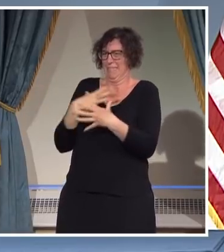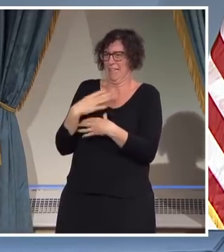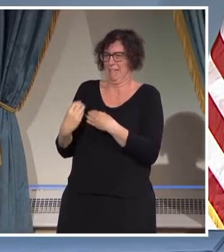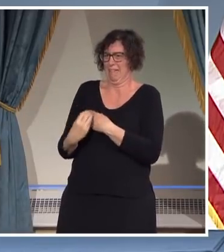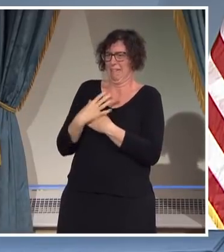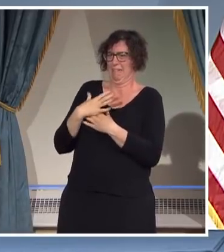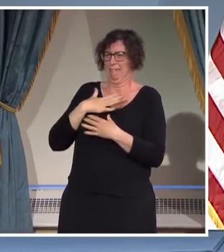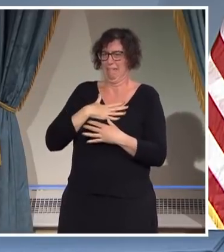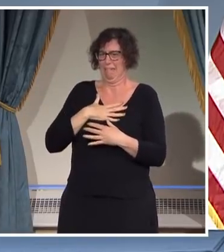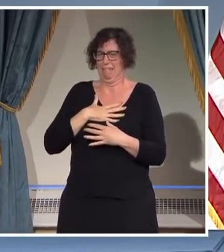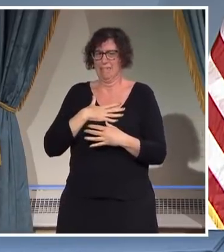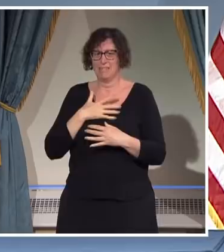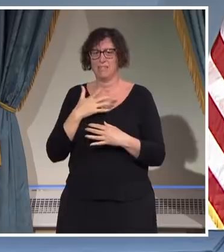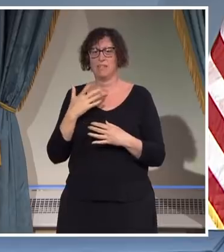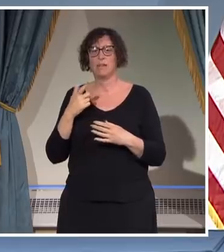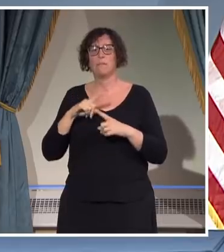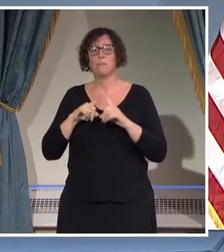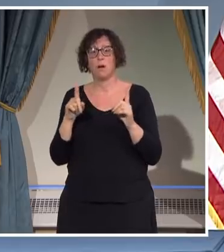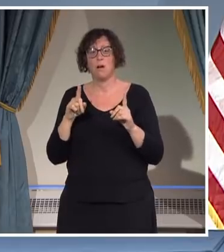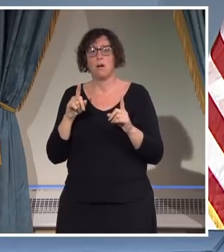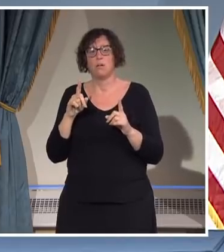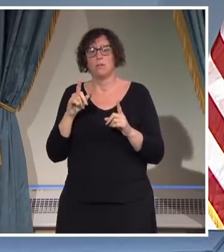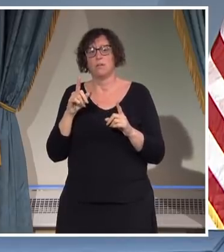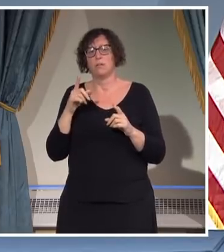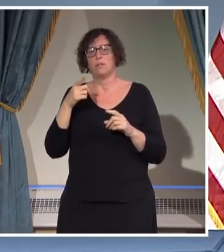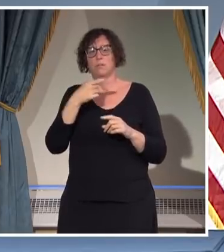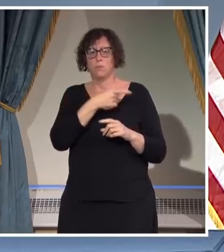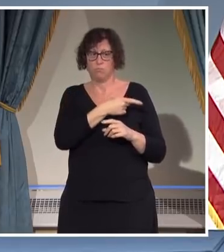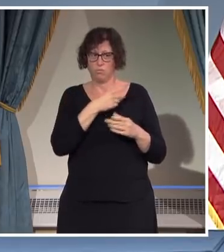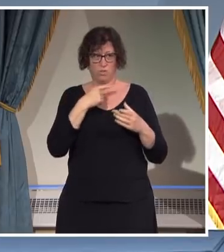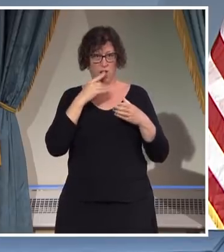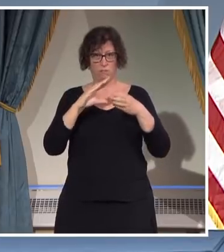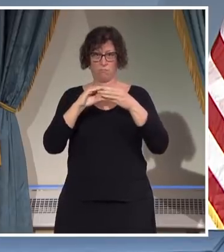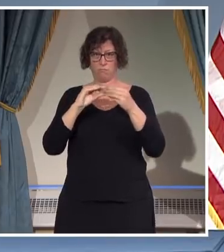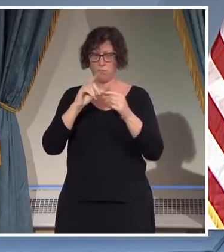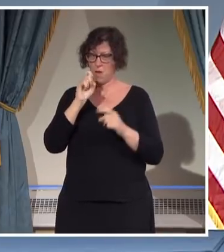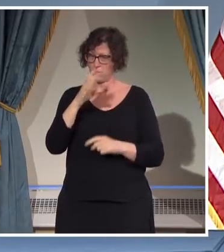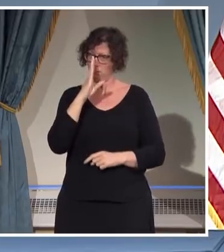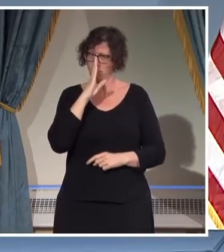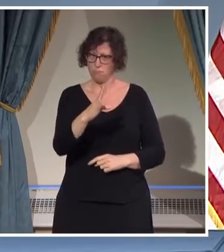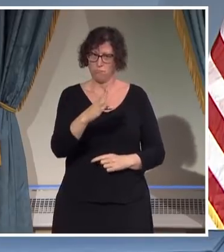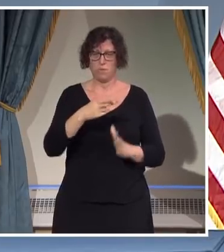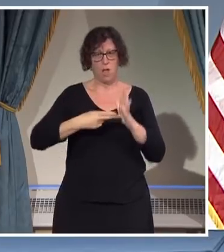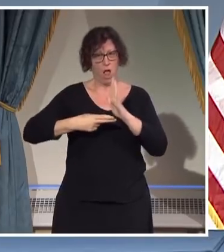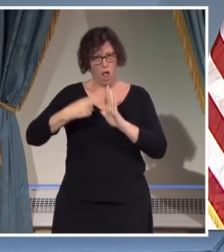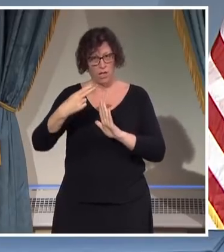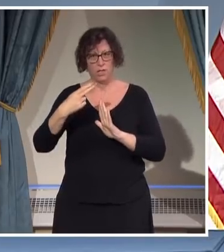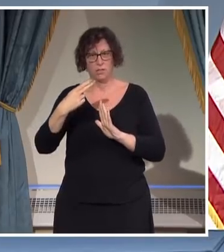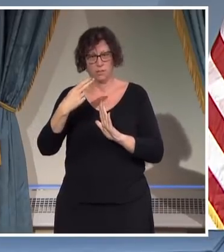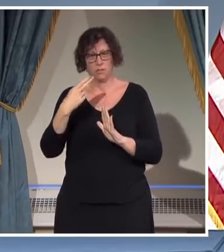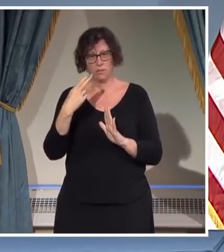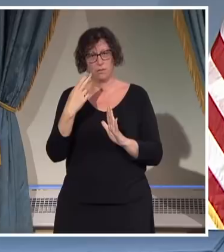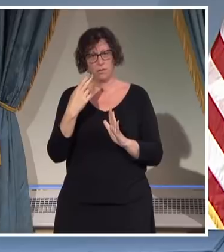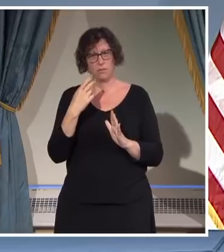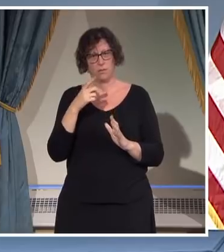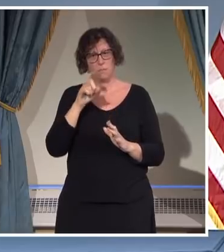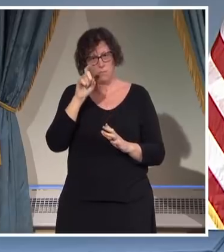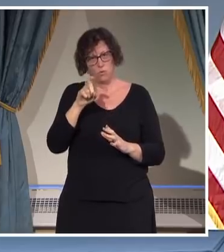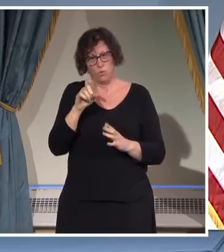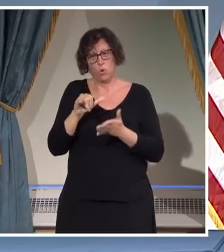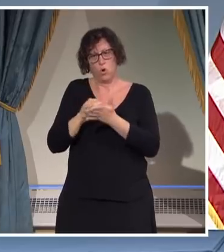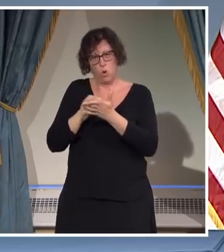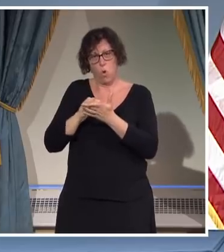truth, should New Yorkers be bracing for the possibility that the death toll is going to go up dramatically from what we've seen so